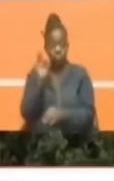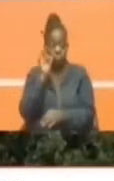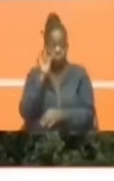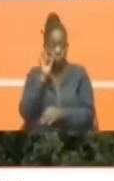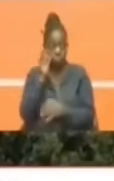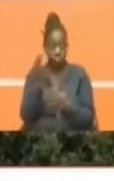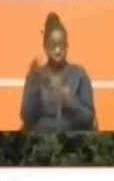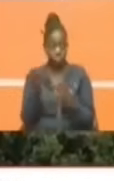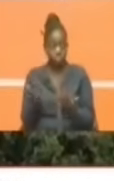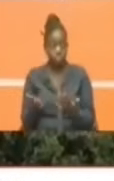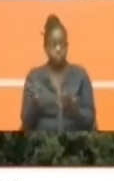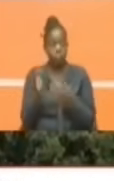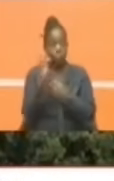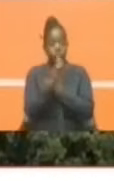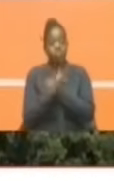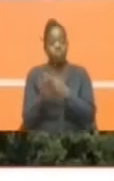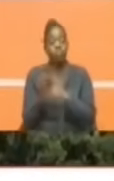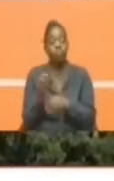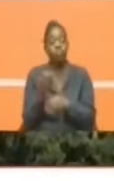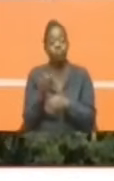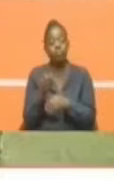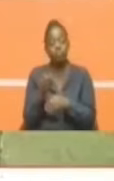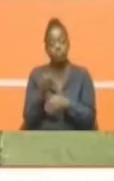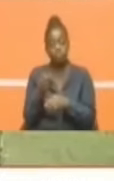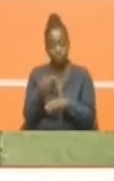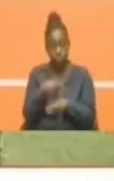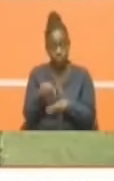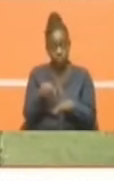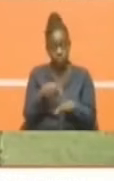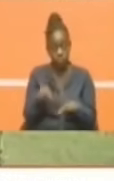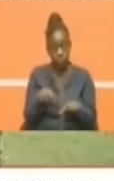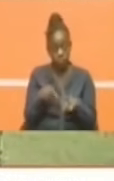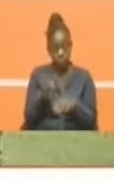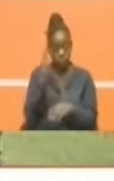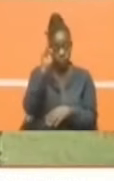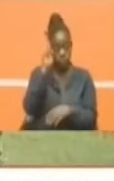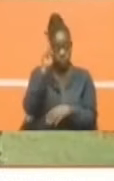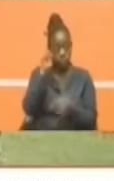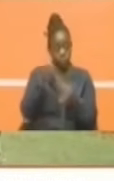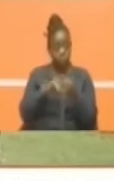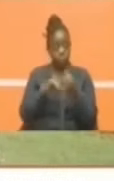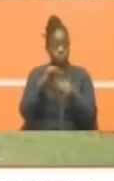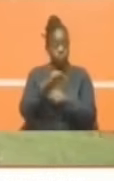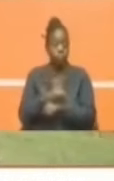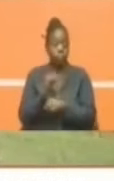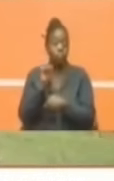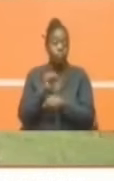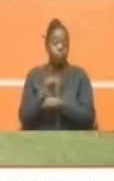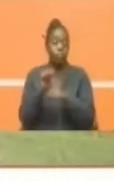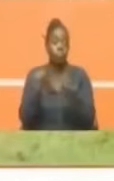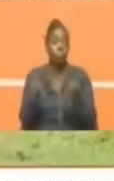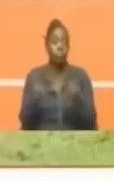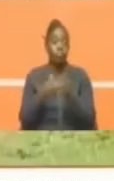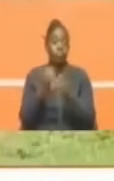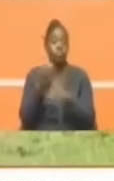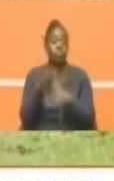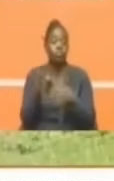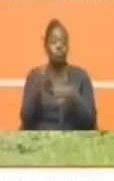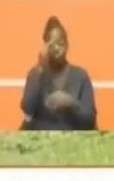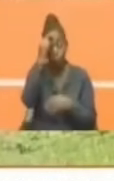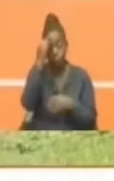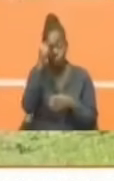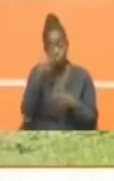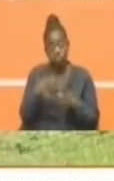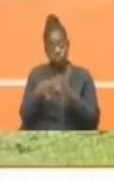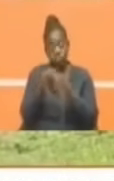Kaweefube w'okusimba emiti mu disitulikiti y'e Kalangala aba Sirwanga Rwanga Memorial Secondary School bamukwasizza maanyi ng'abakulembeddwamu abayizi